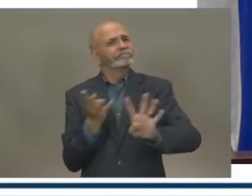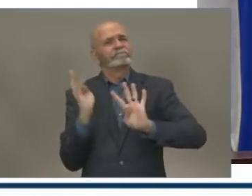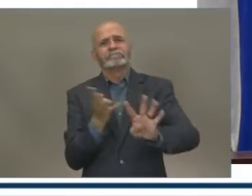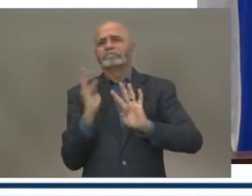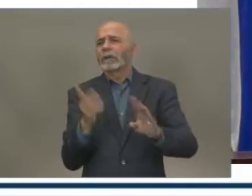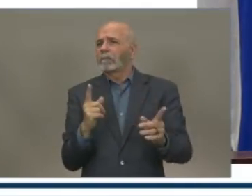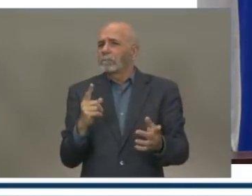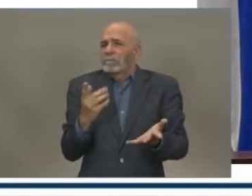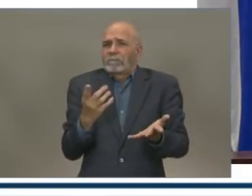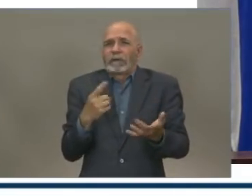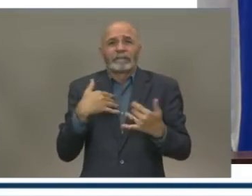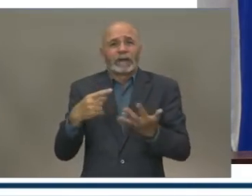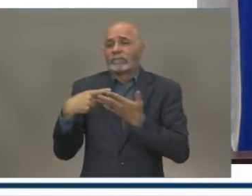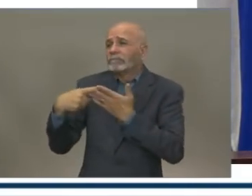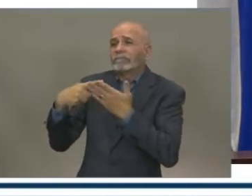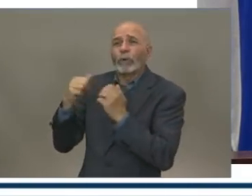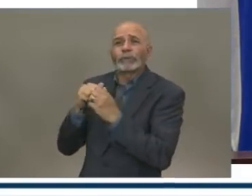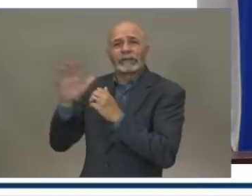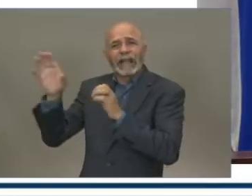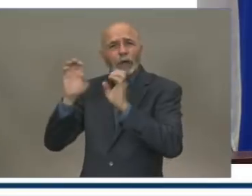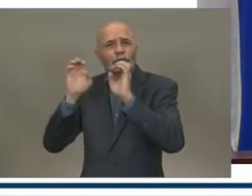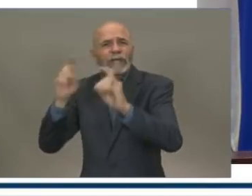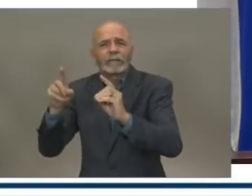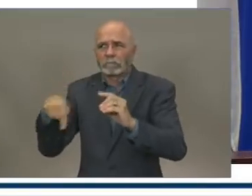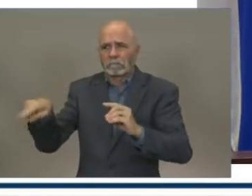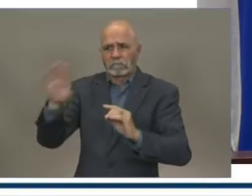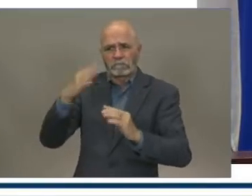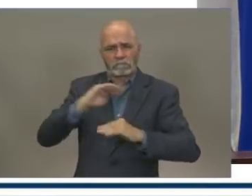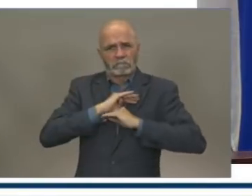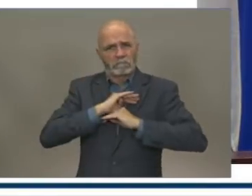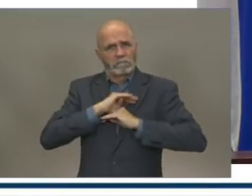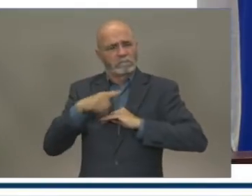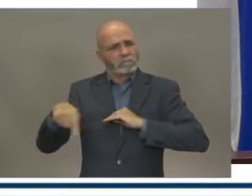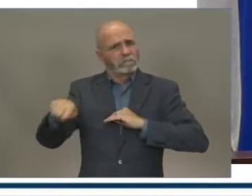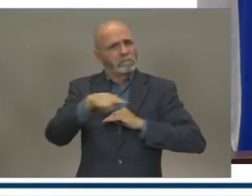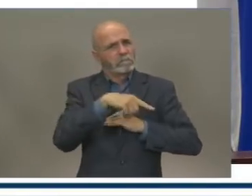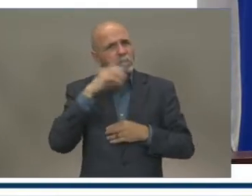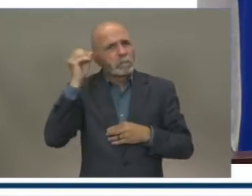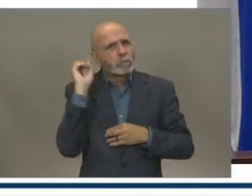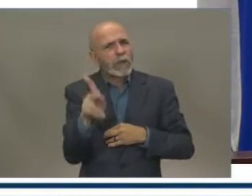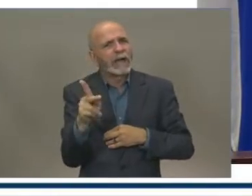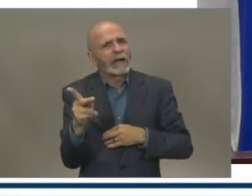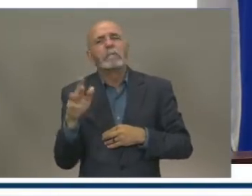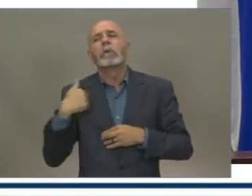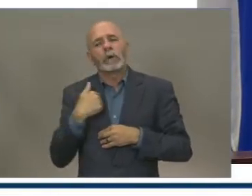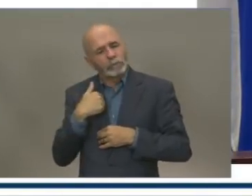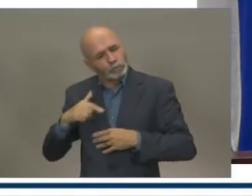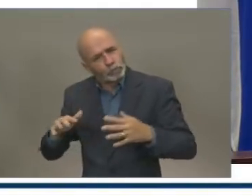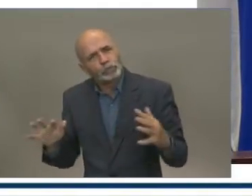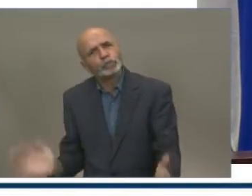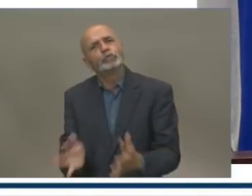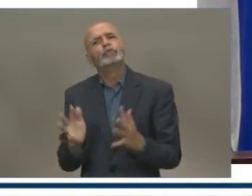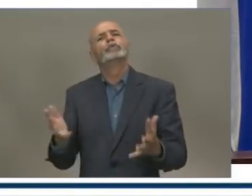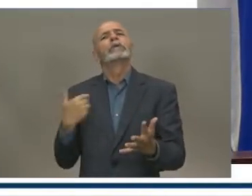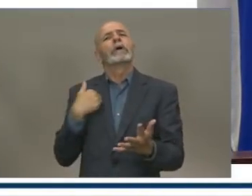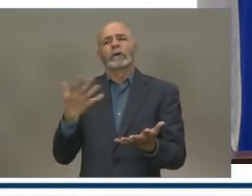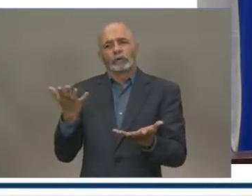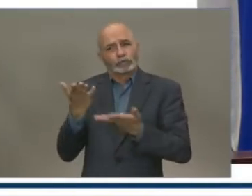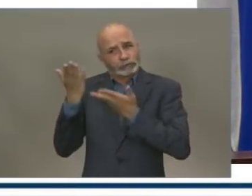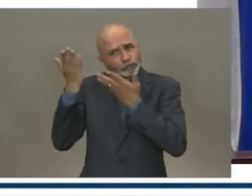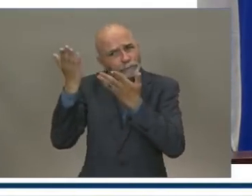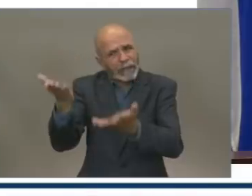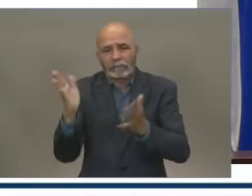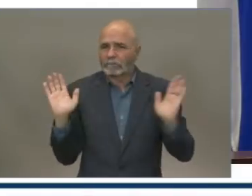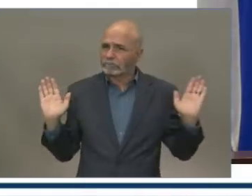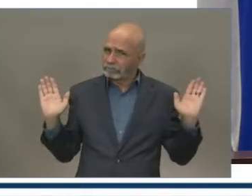discussion with education about this, and we're both comfortable with a strong recommendation. And the other thing is that really that if